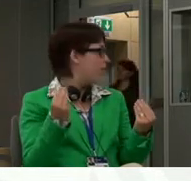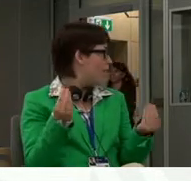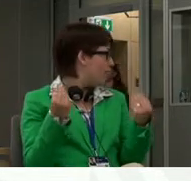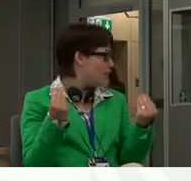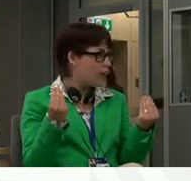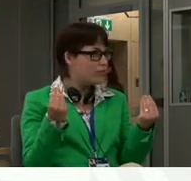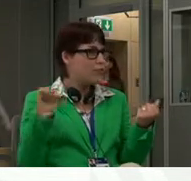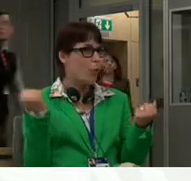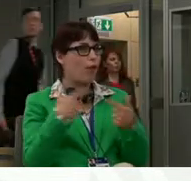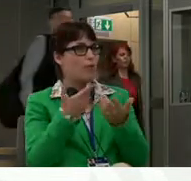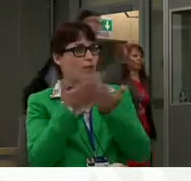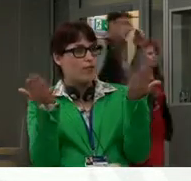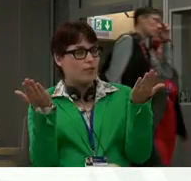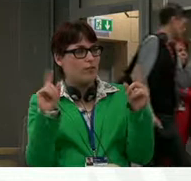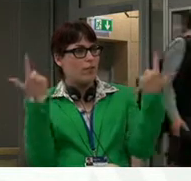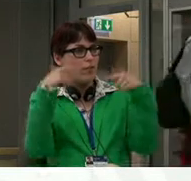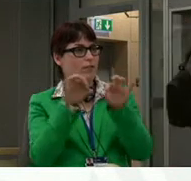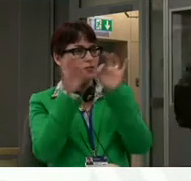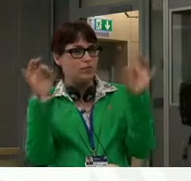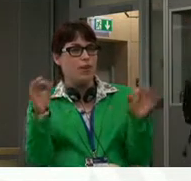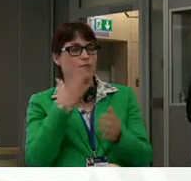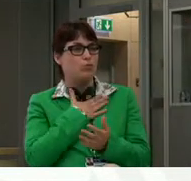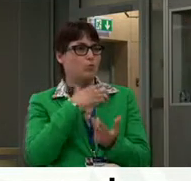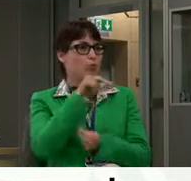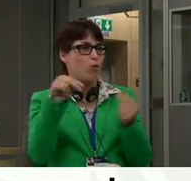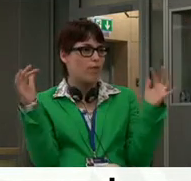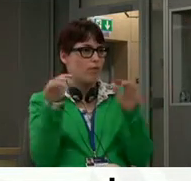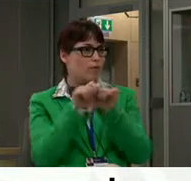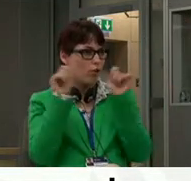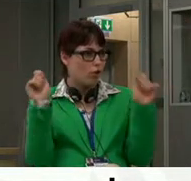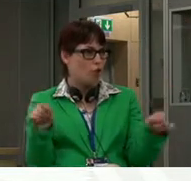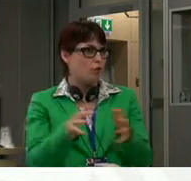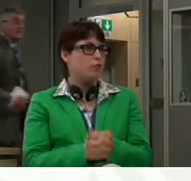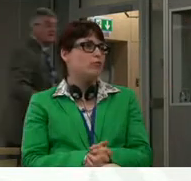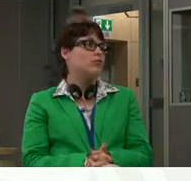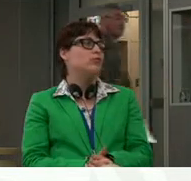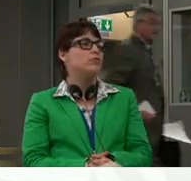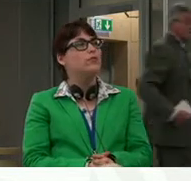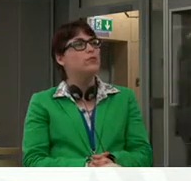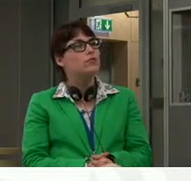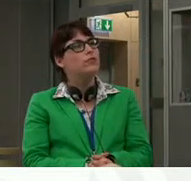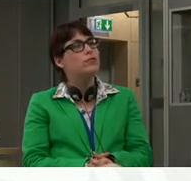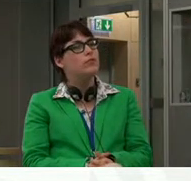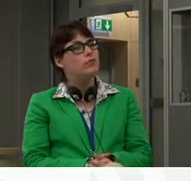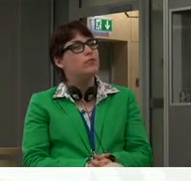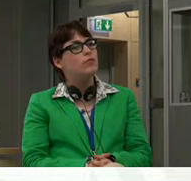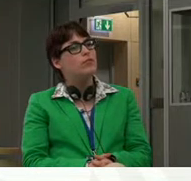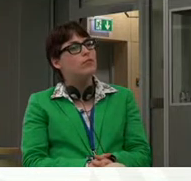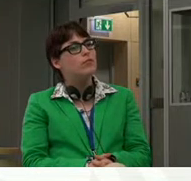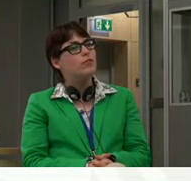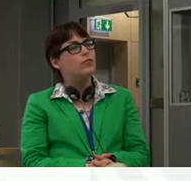Good afternoon, Excellencies, colleagues, and our guests. The time has come to start our conference.